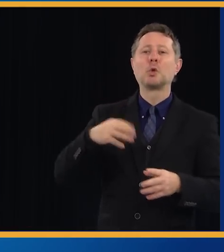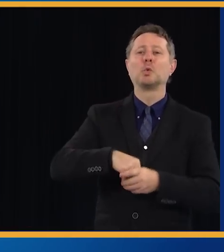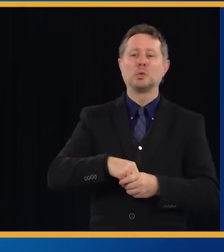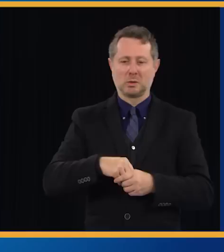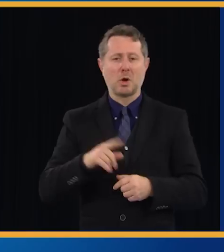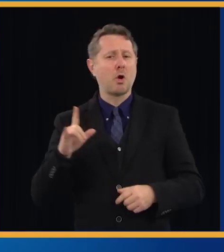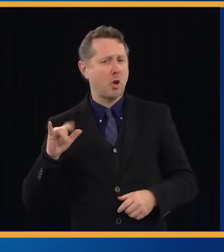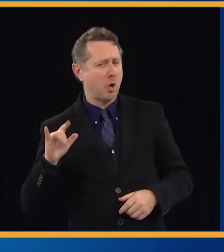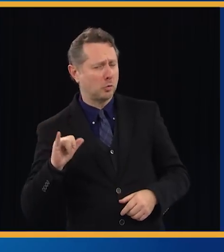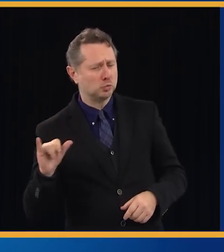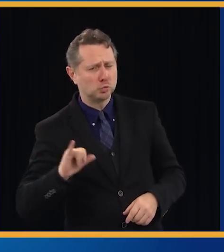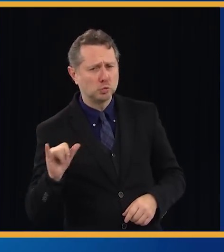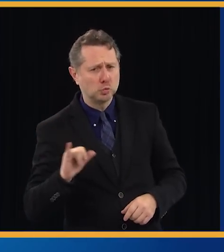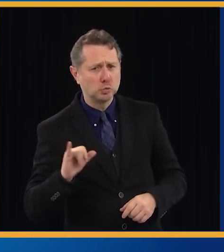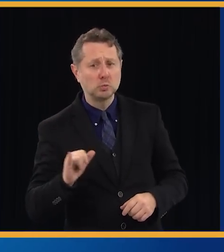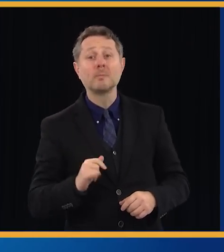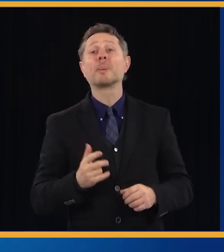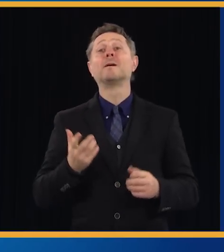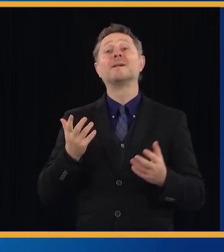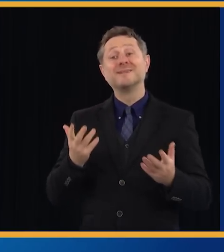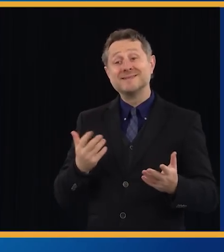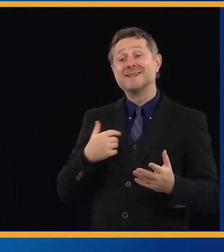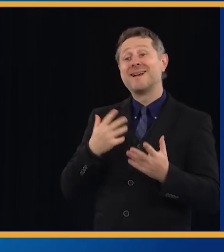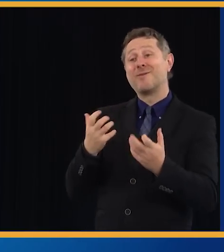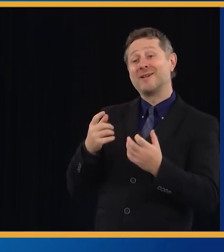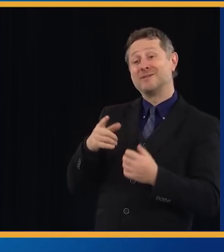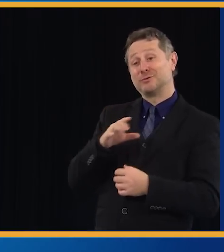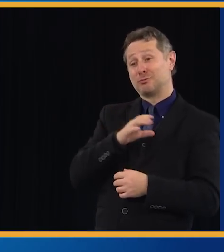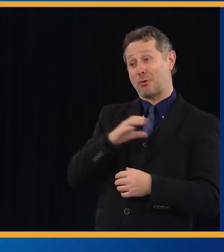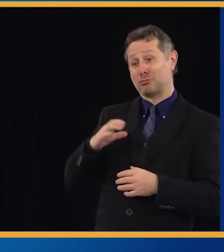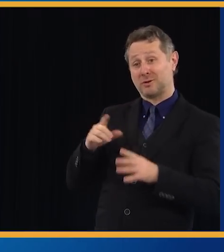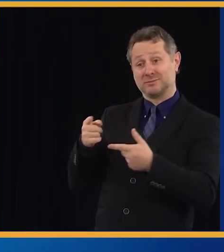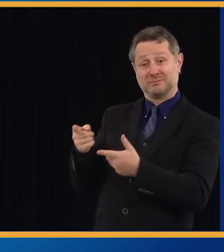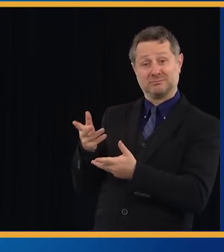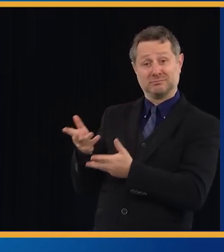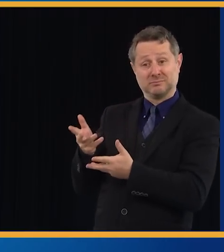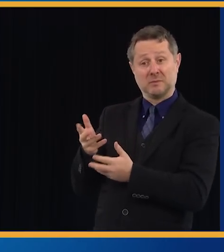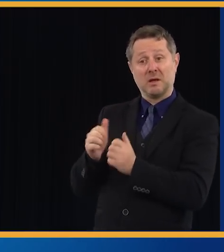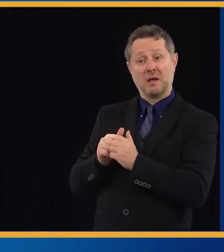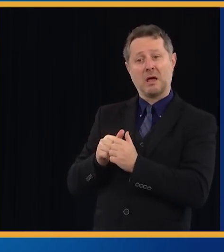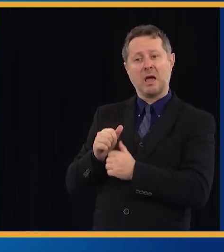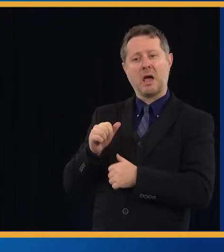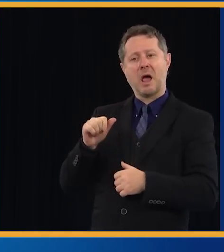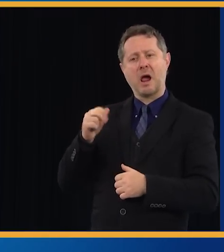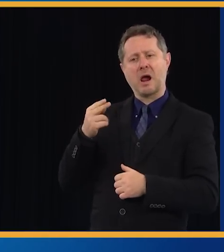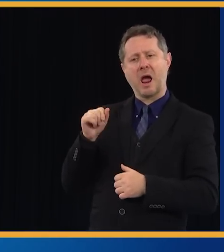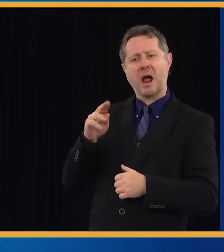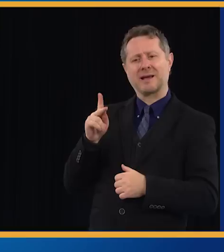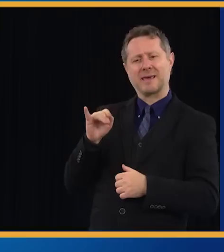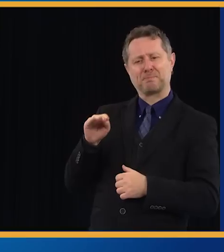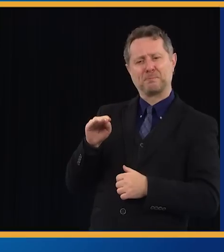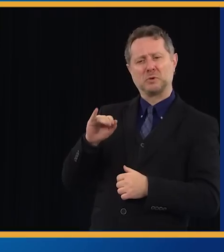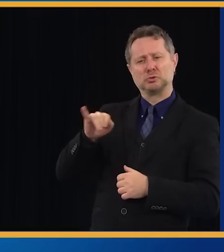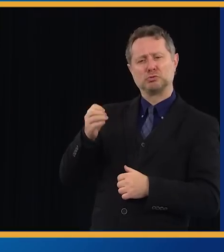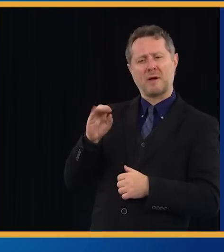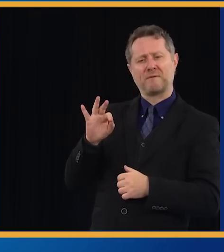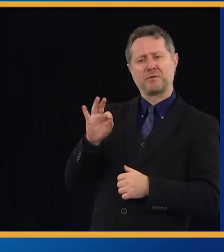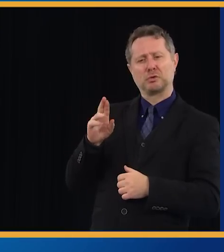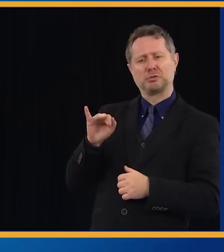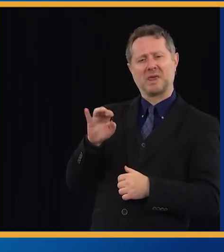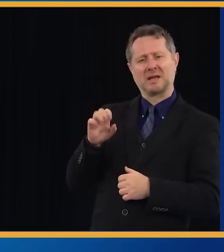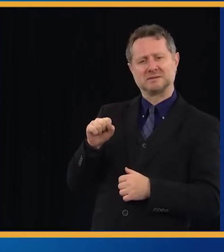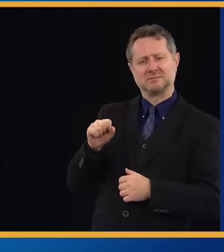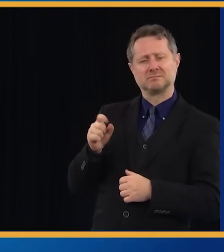this. I want to work with Congressman Hakeem Jeffries and Congressmember Yvette Clarke